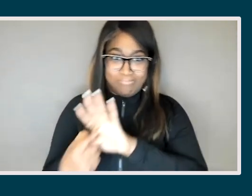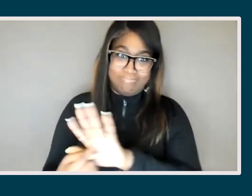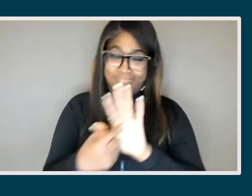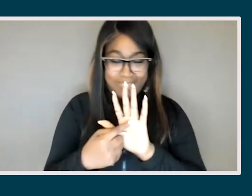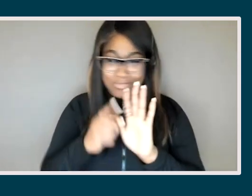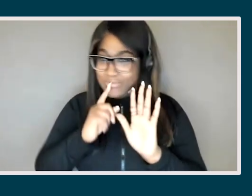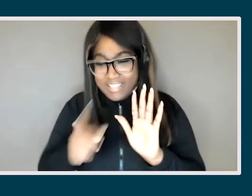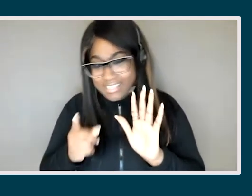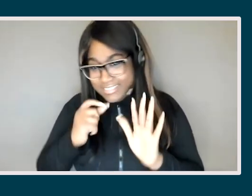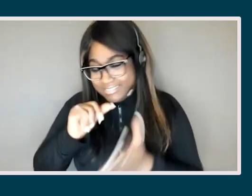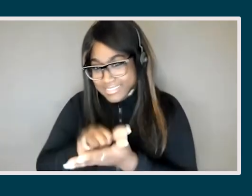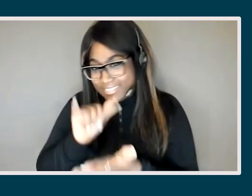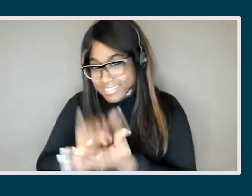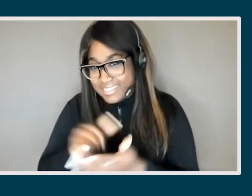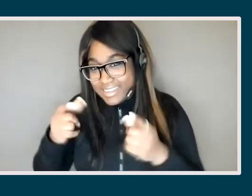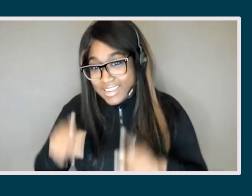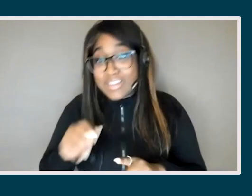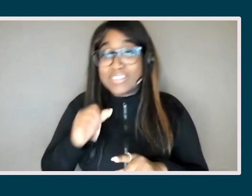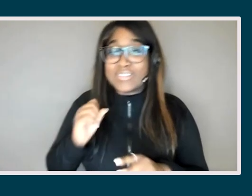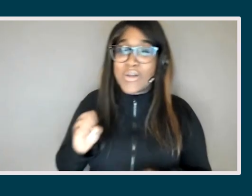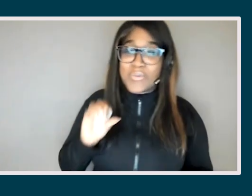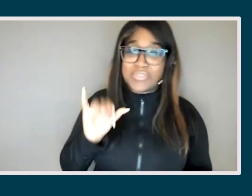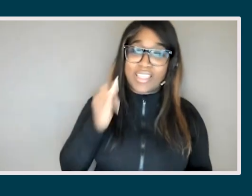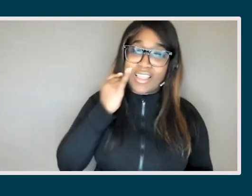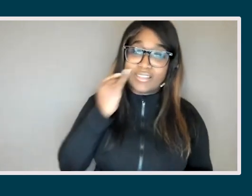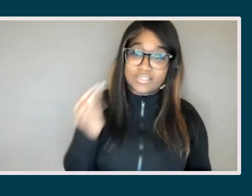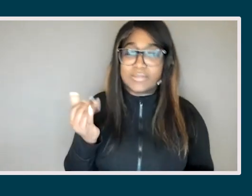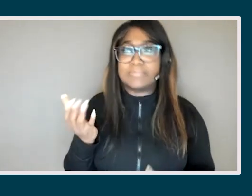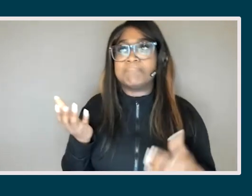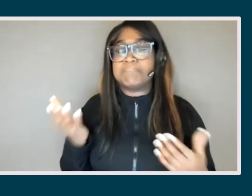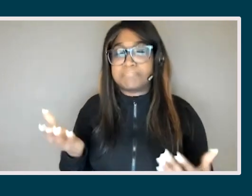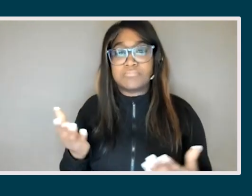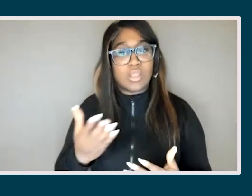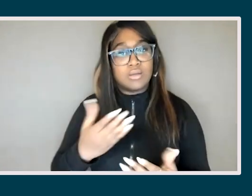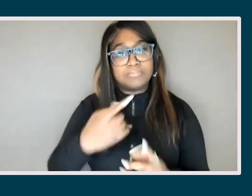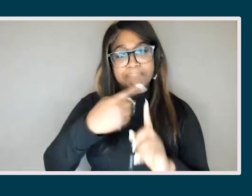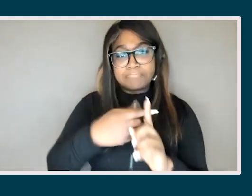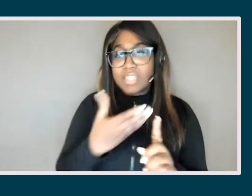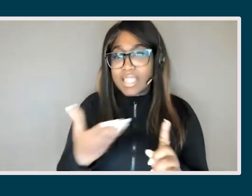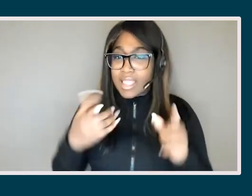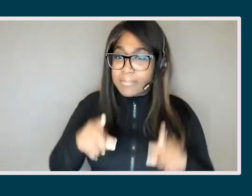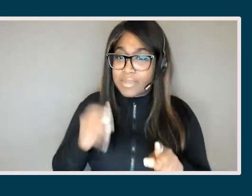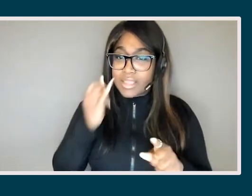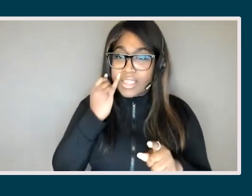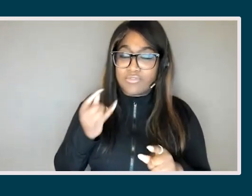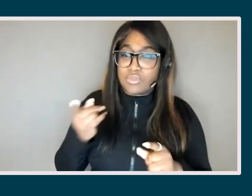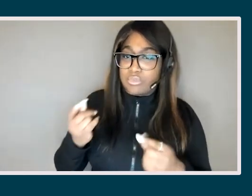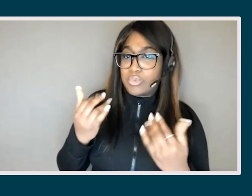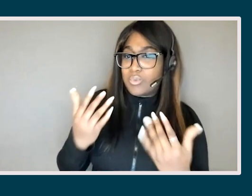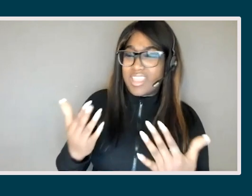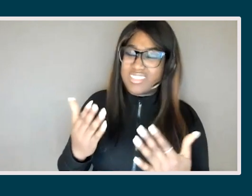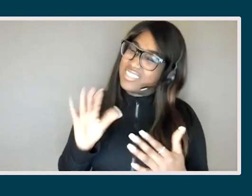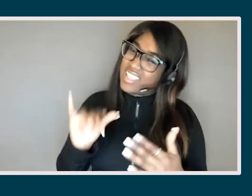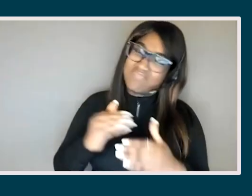But that idea that maybe it's good things come to those who wait, that sounds a little too patient. I'm not quite